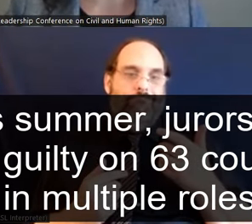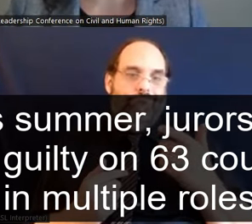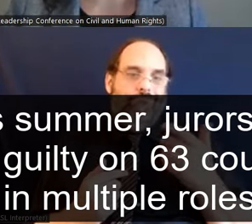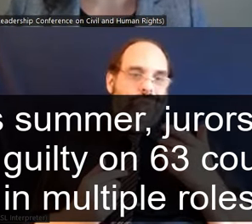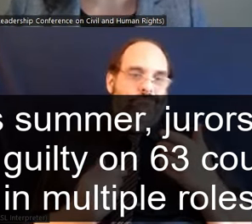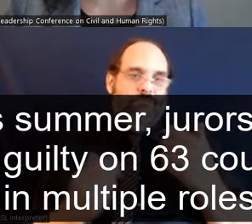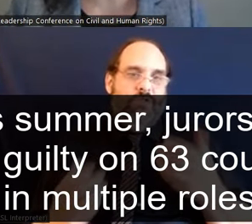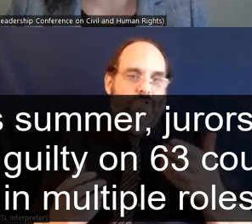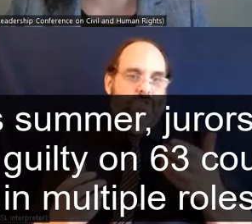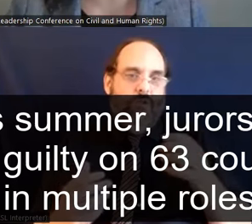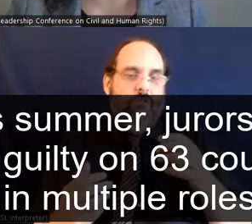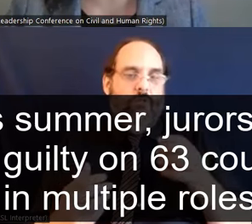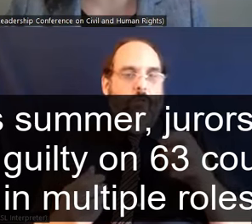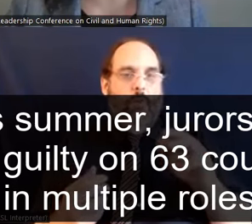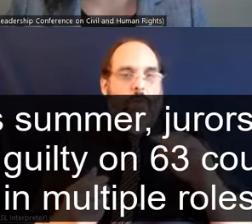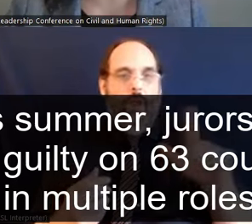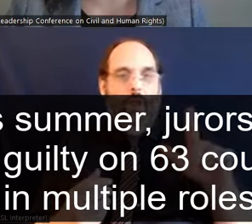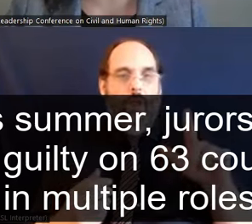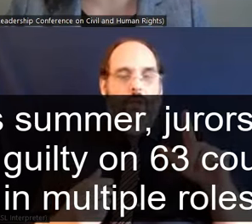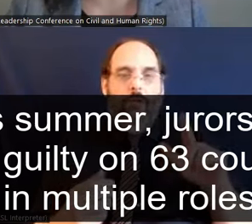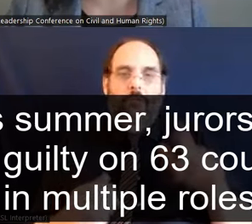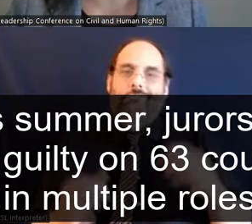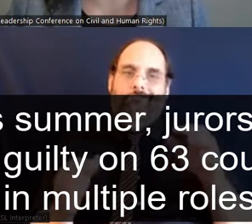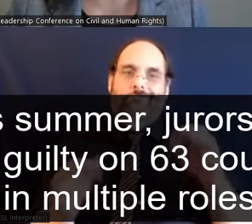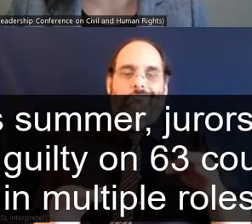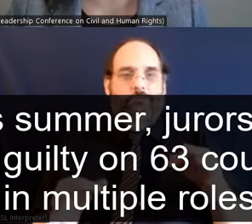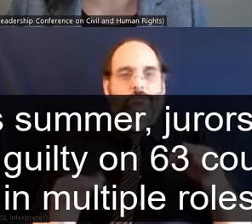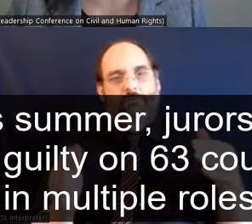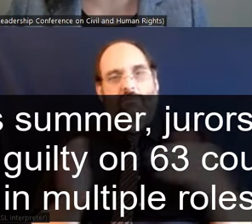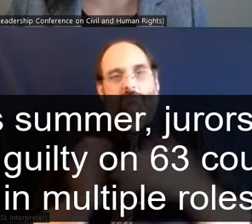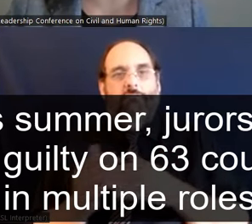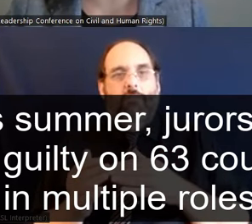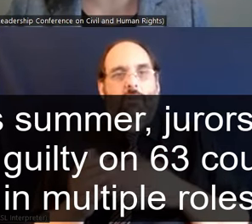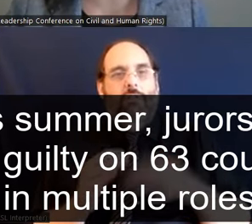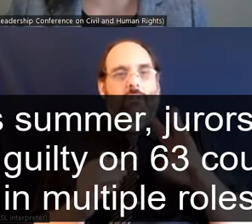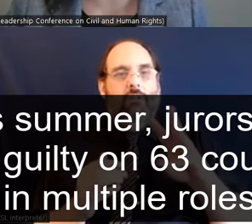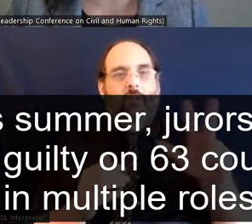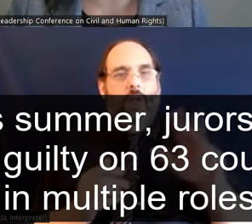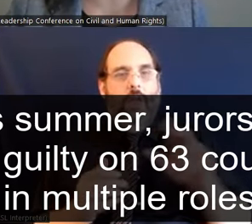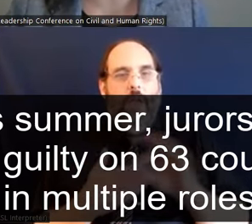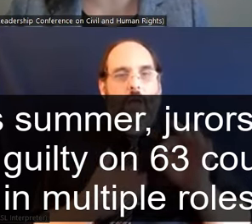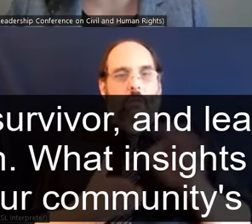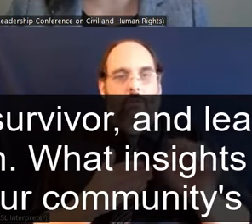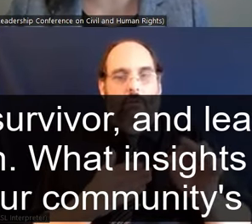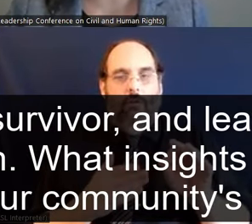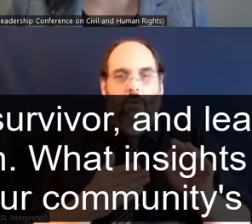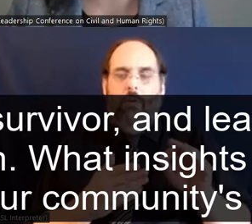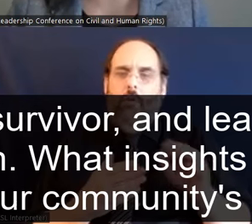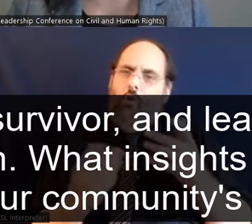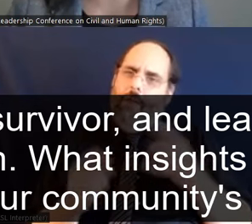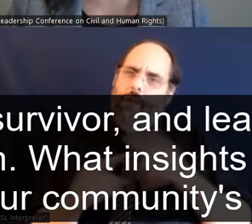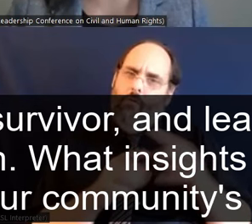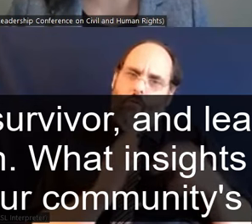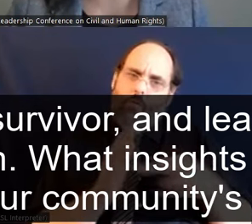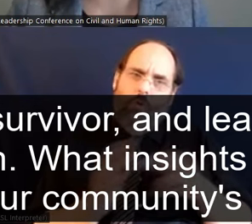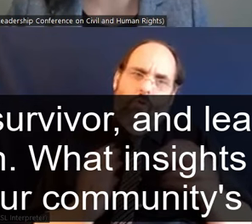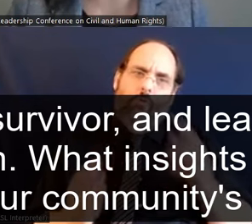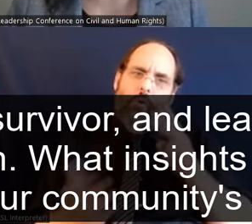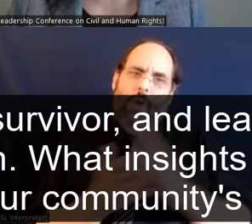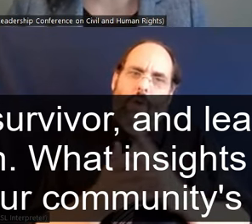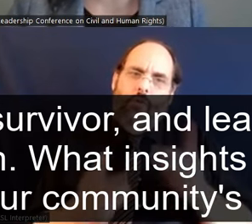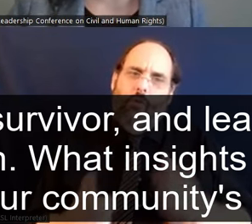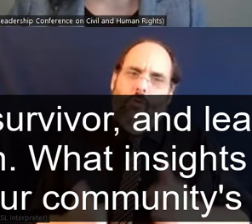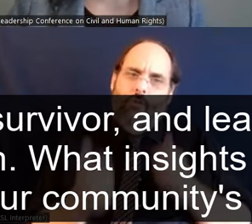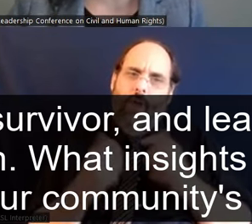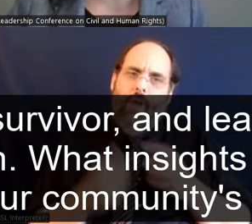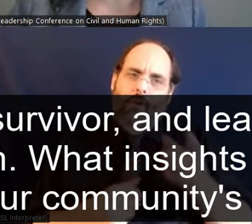on 63 counts. Throughout, you served in multiple roles as witness, survivor,